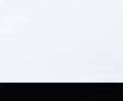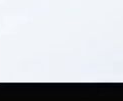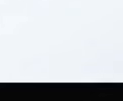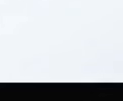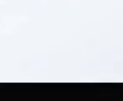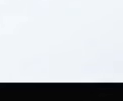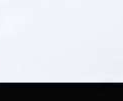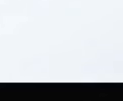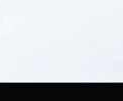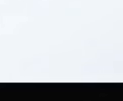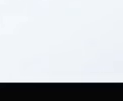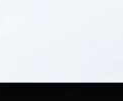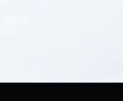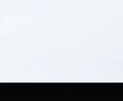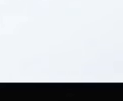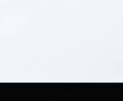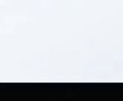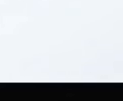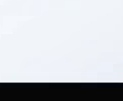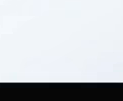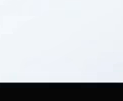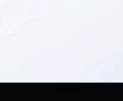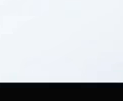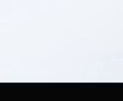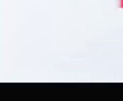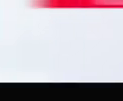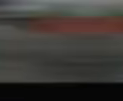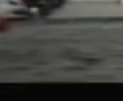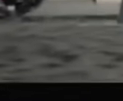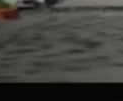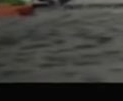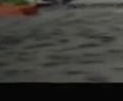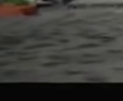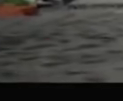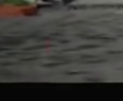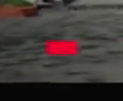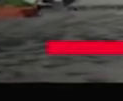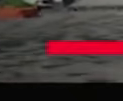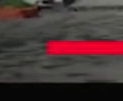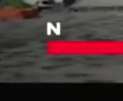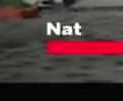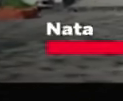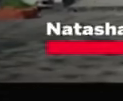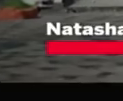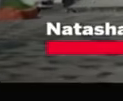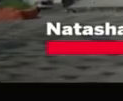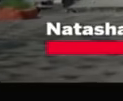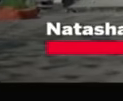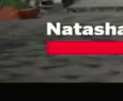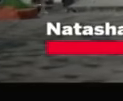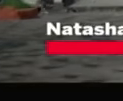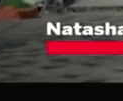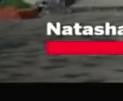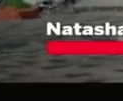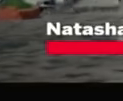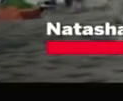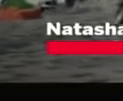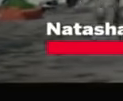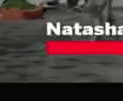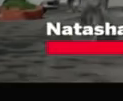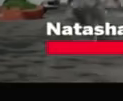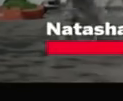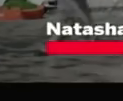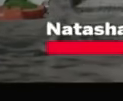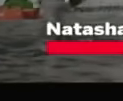Hi, Hi, I'm Natasha Lake from Next